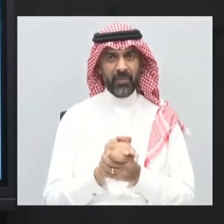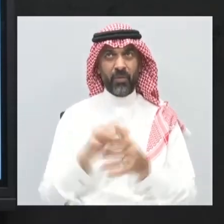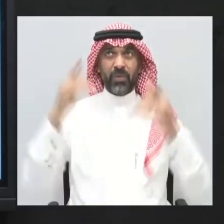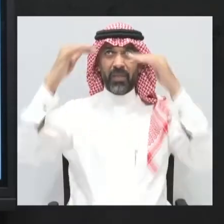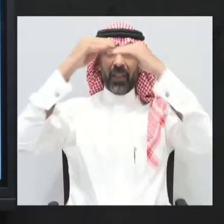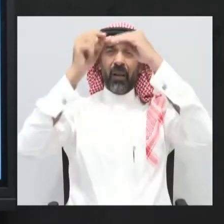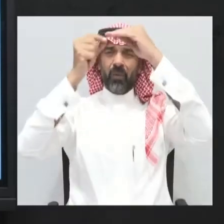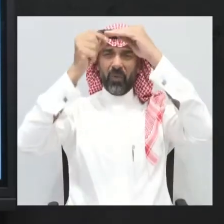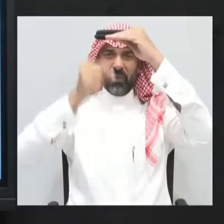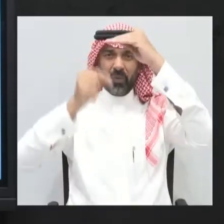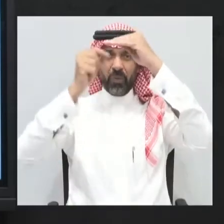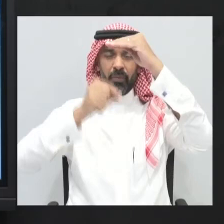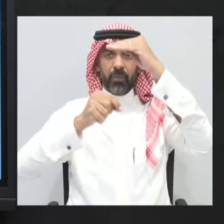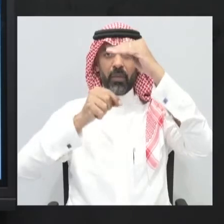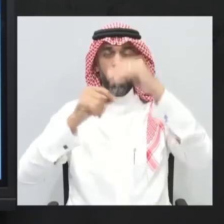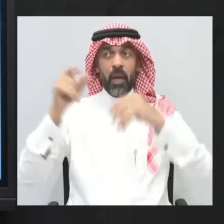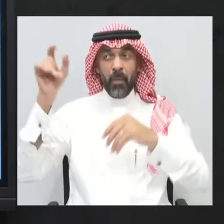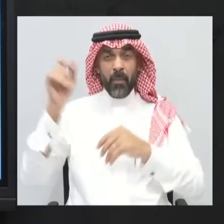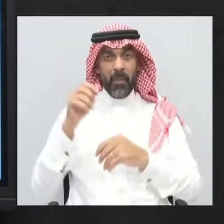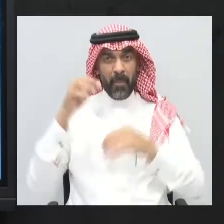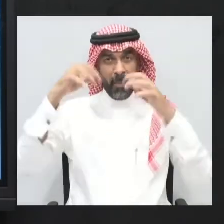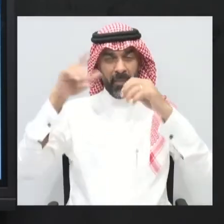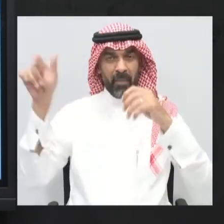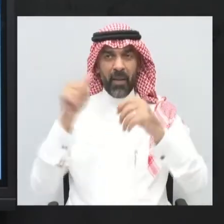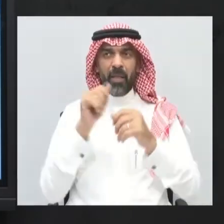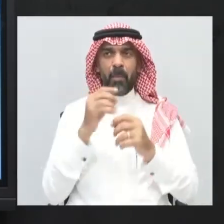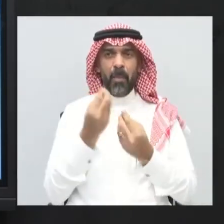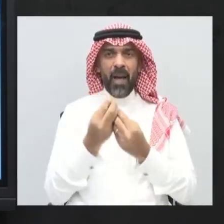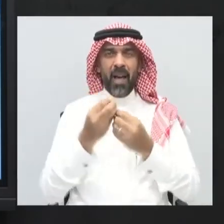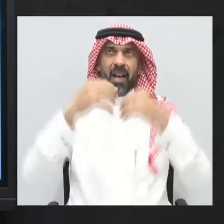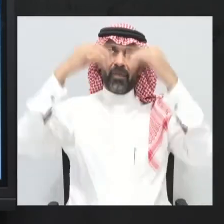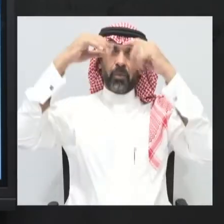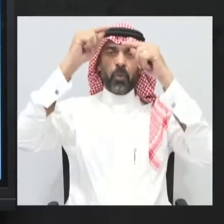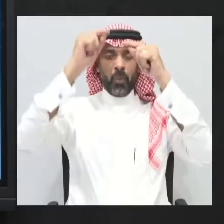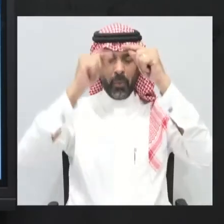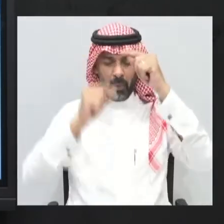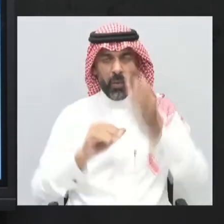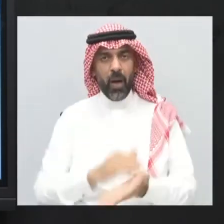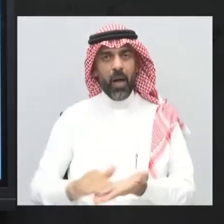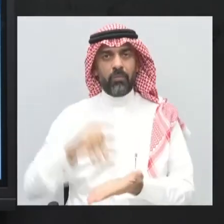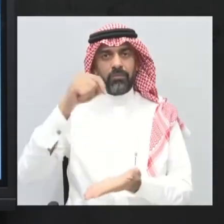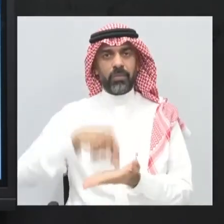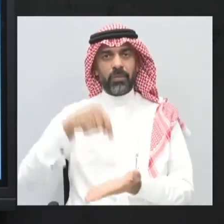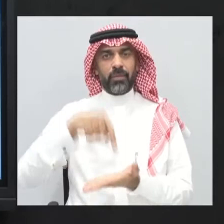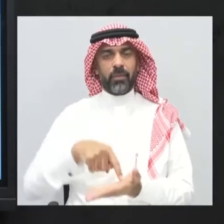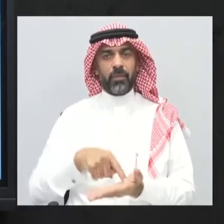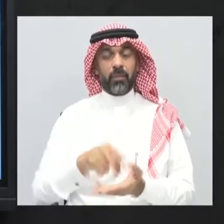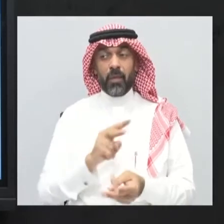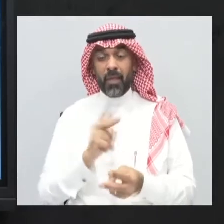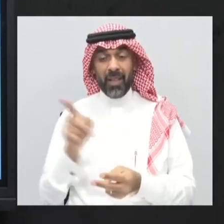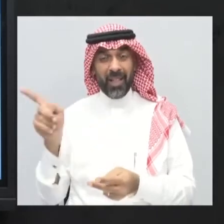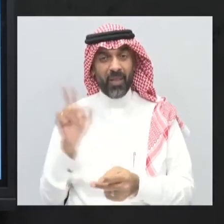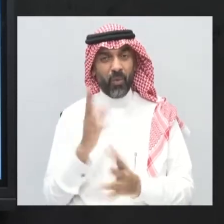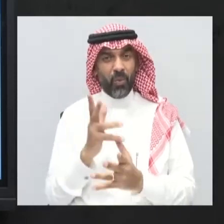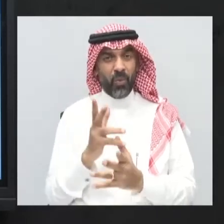right? So the rain is water and the snow is also water. But if it's so cold, when